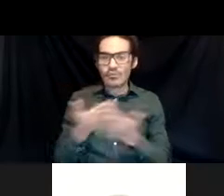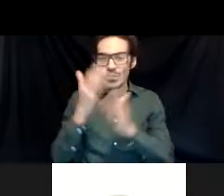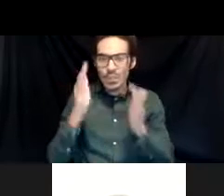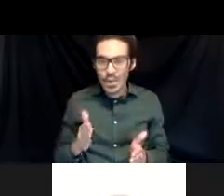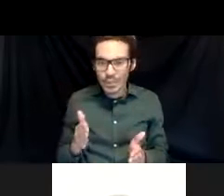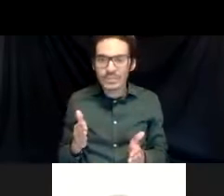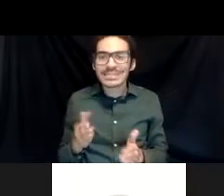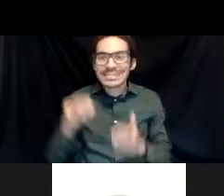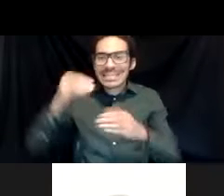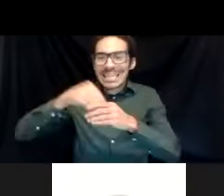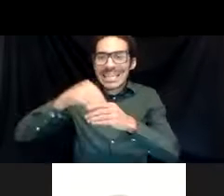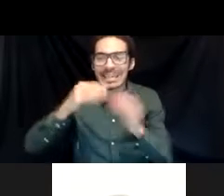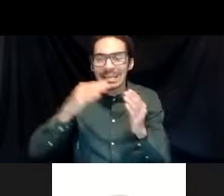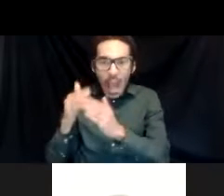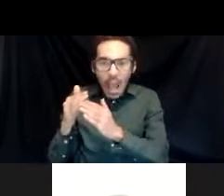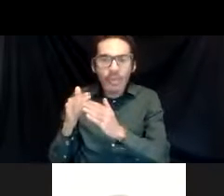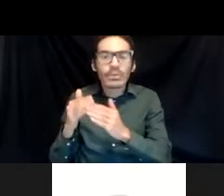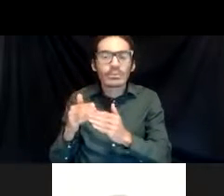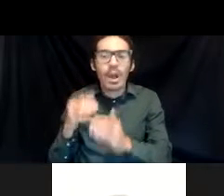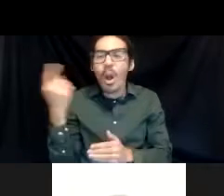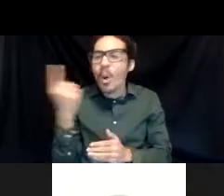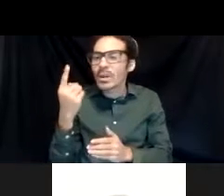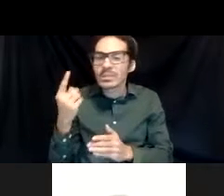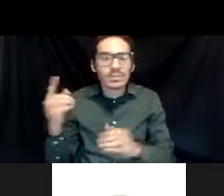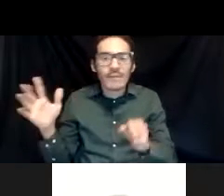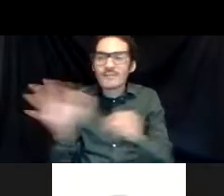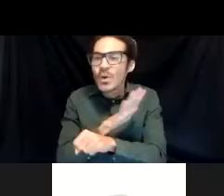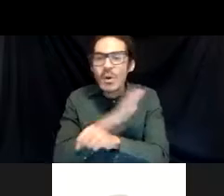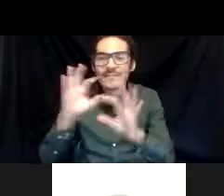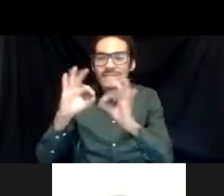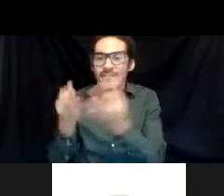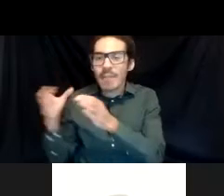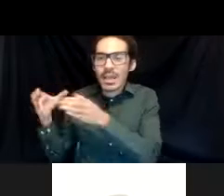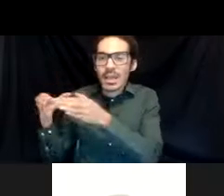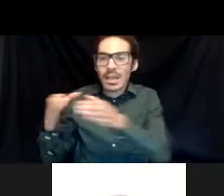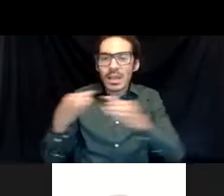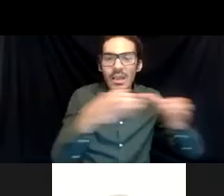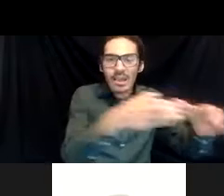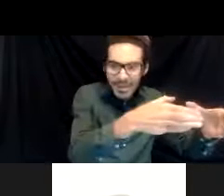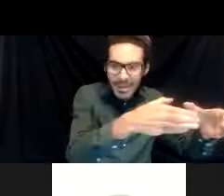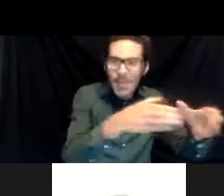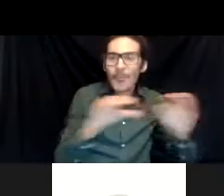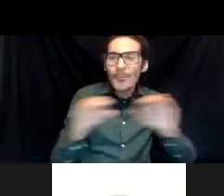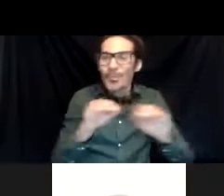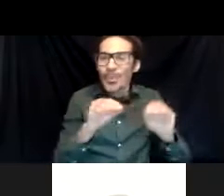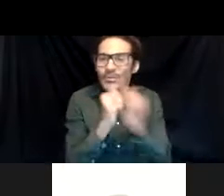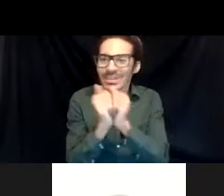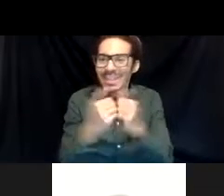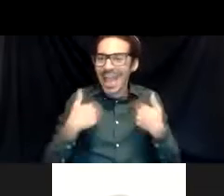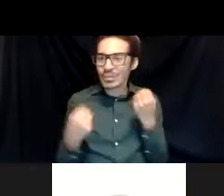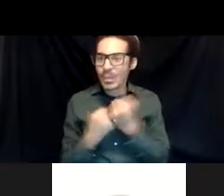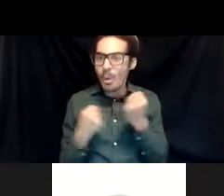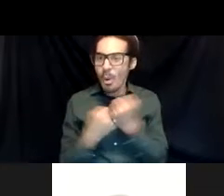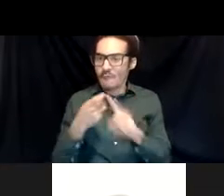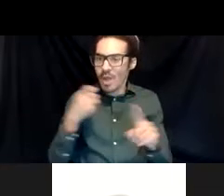think this has to do that it was always the whole family moving. Sometimes it was even the extended family, and having that sort of support